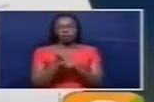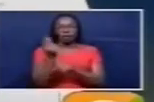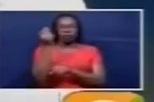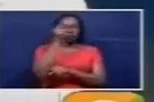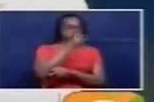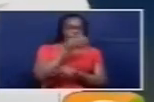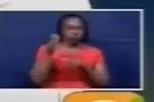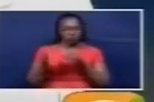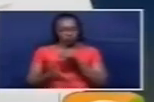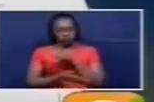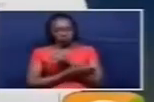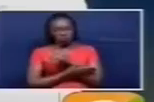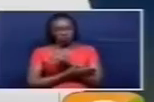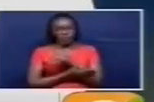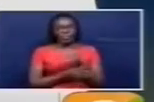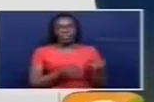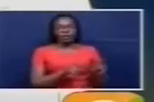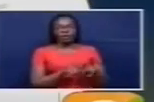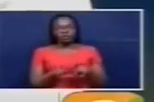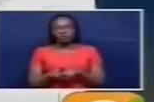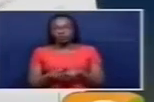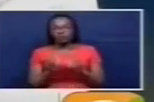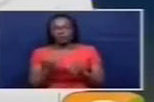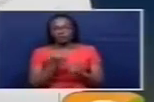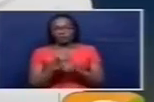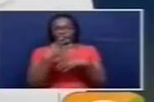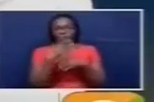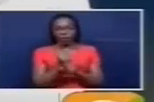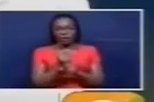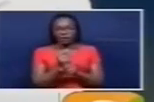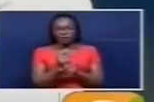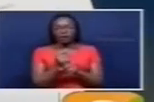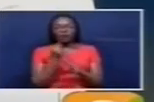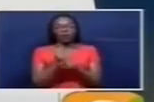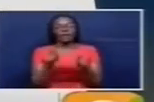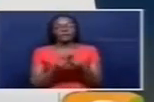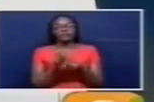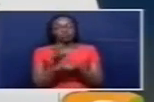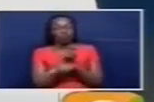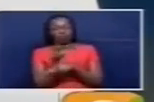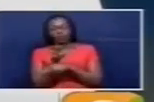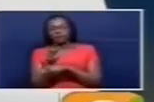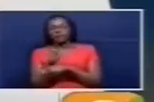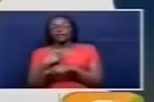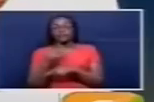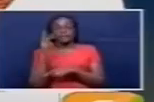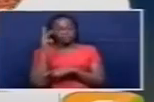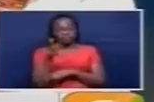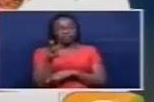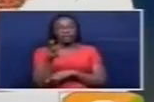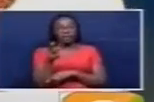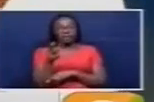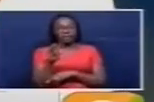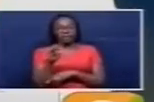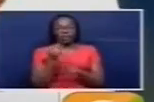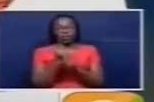When it comes to legislation, the work of a member of parliament is legislation oversight. And I'm going to be able to legislate things that actually that empower the